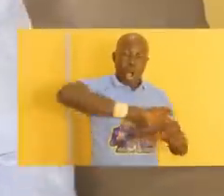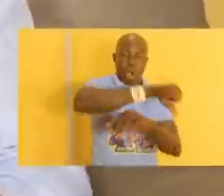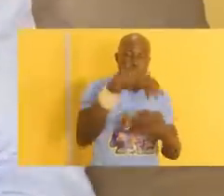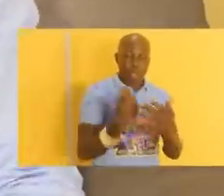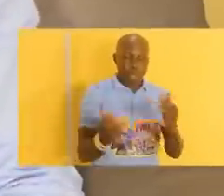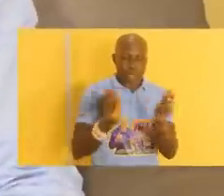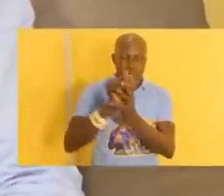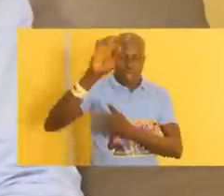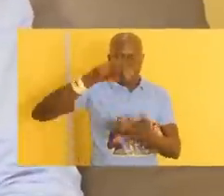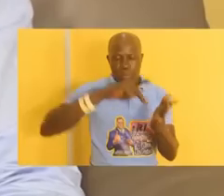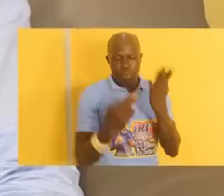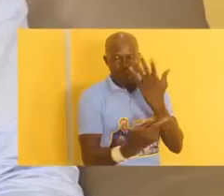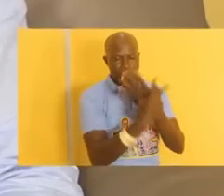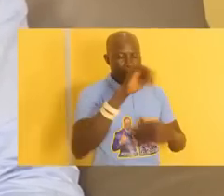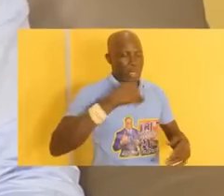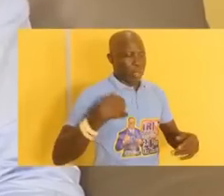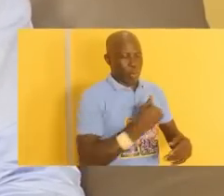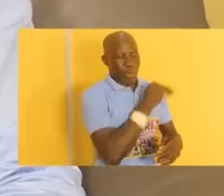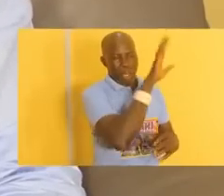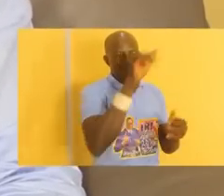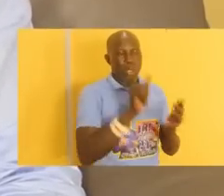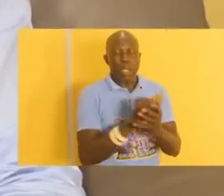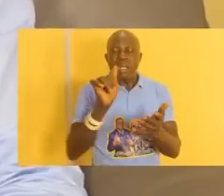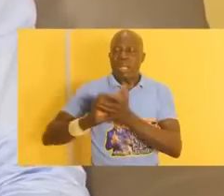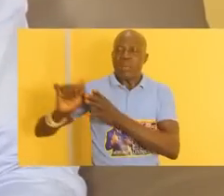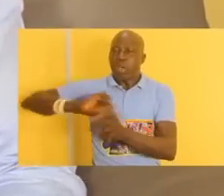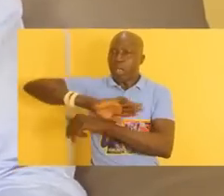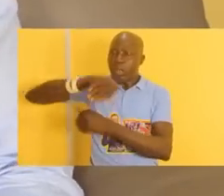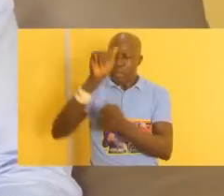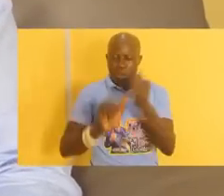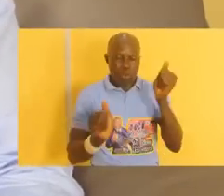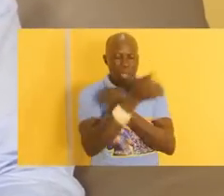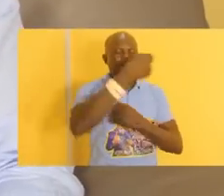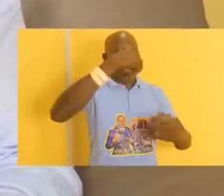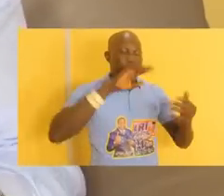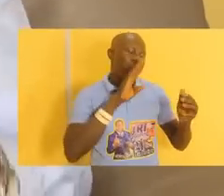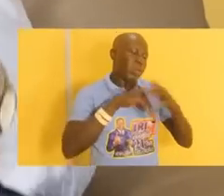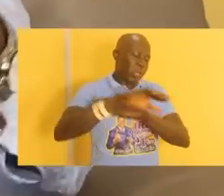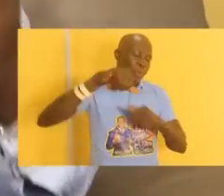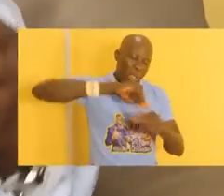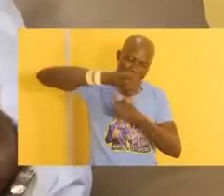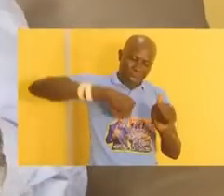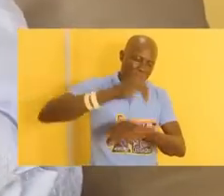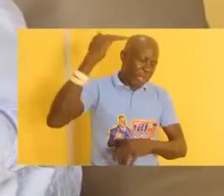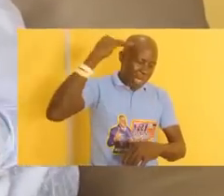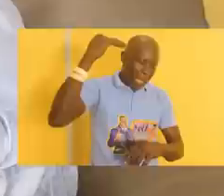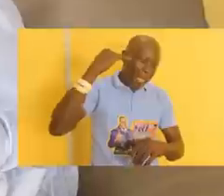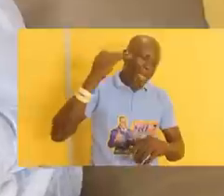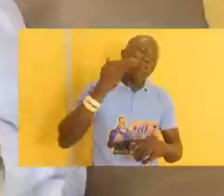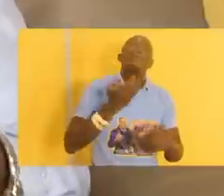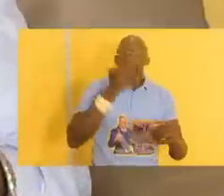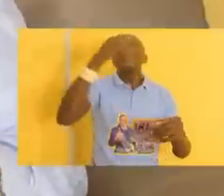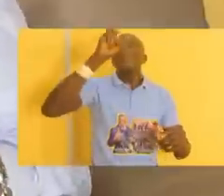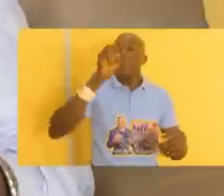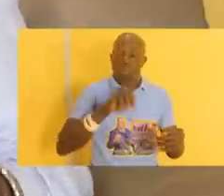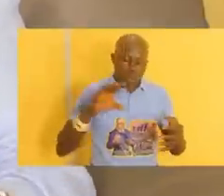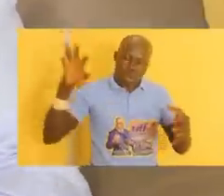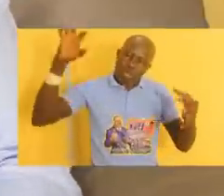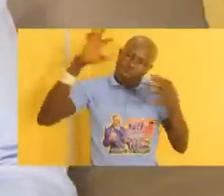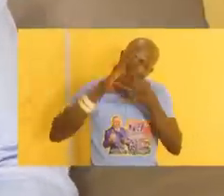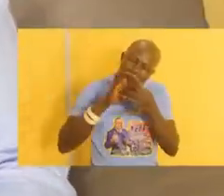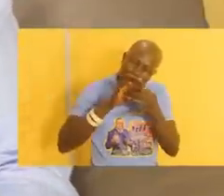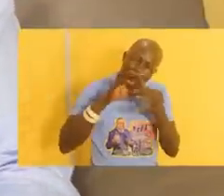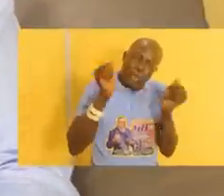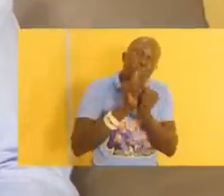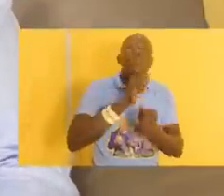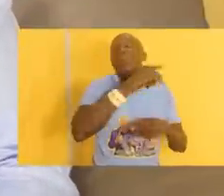pata. All the program that you have. Ni gbogbo yen ti gboro ma ni ororo e ni ori. Everybody must anoint their head. O gboro connect. My woli to gbagbo. You